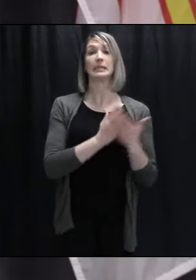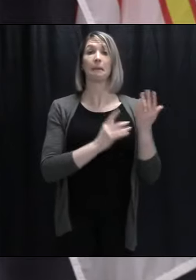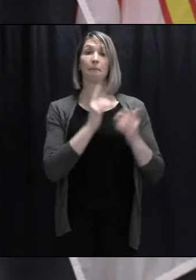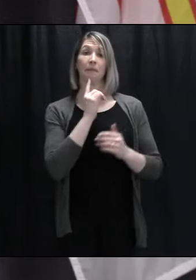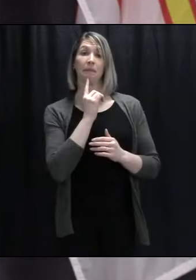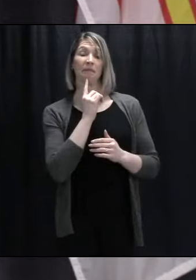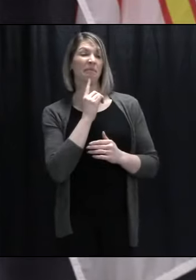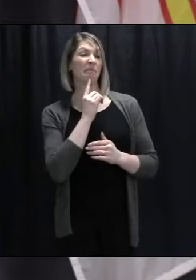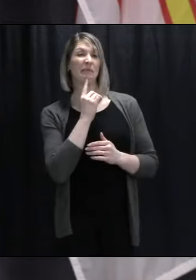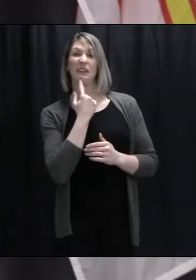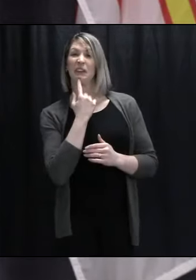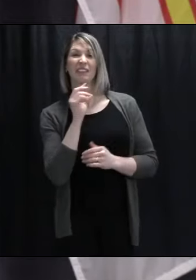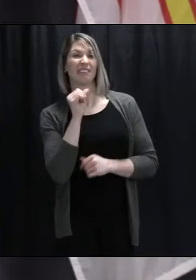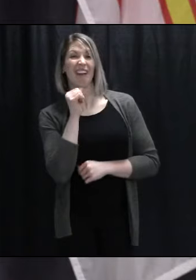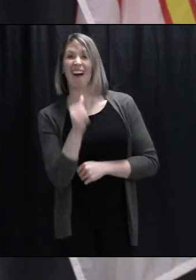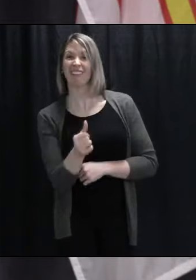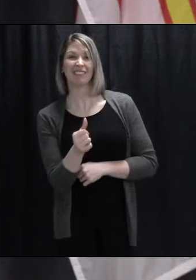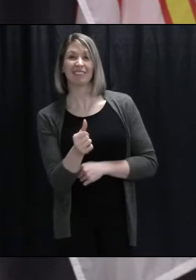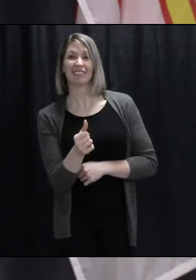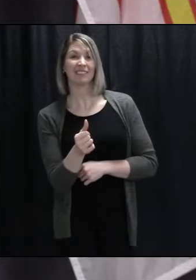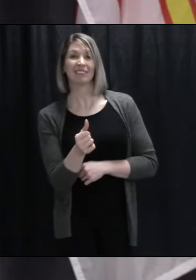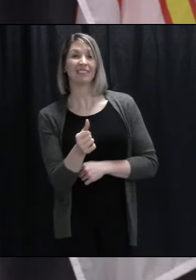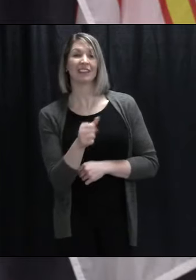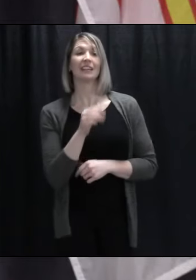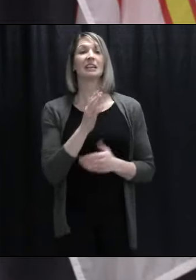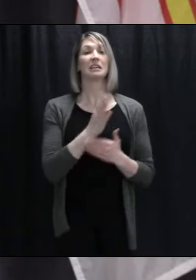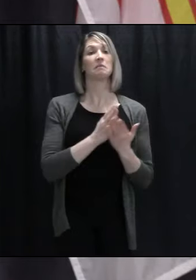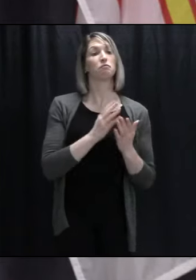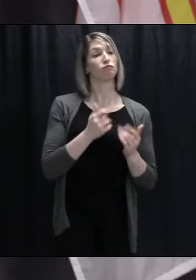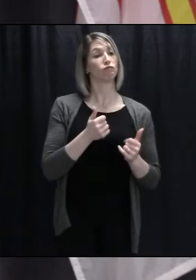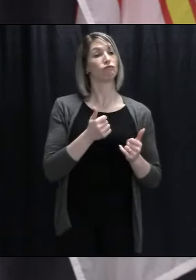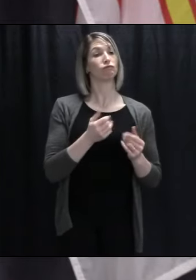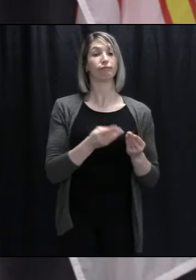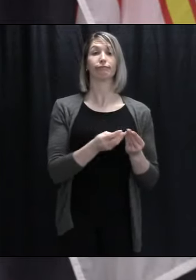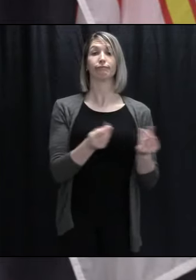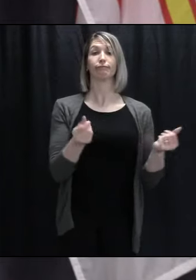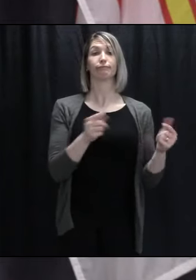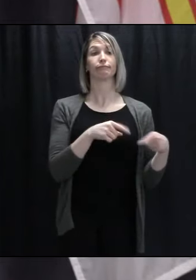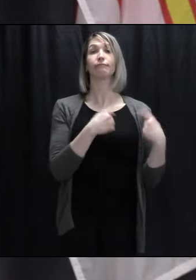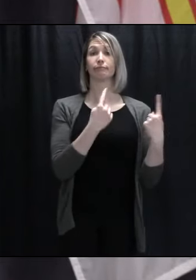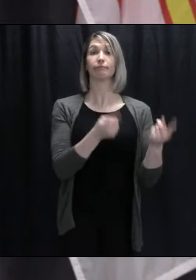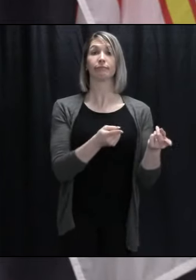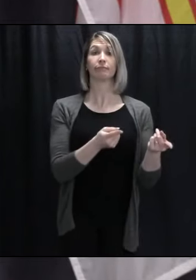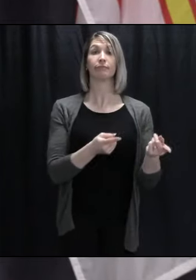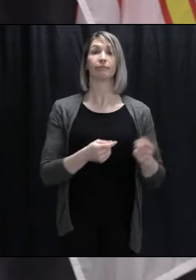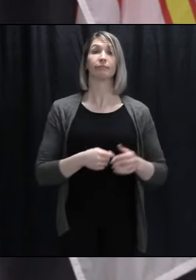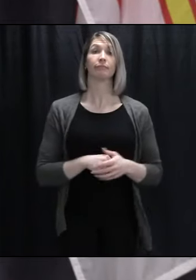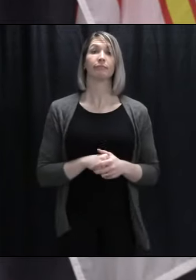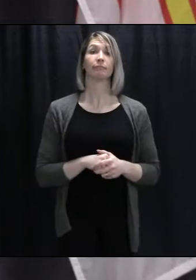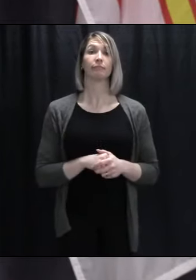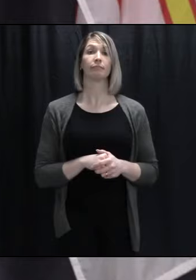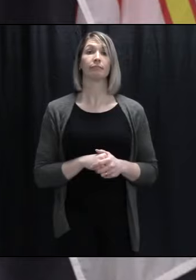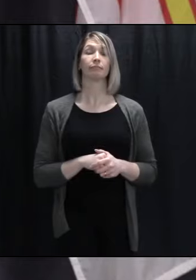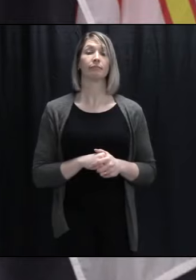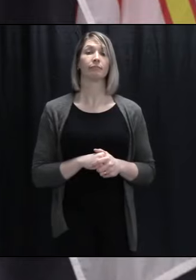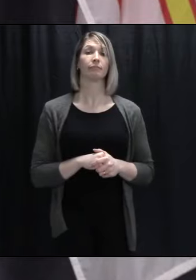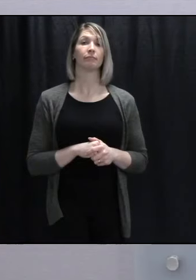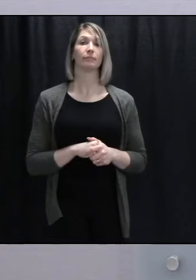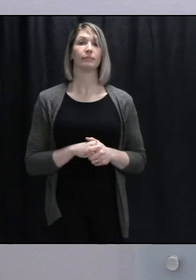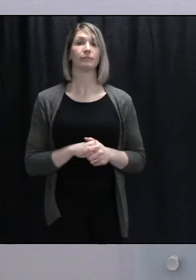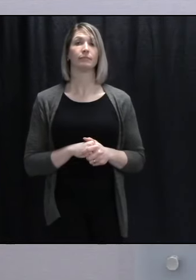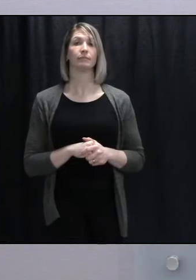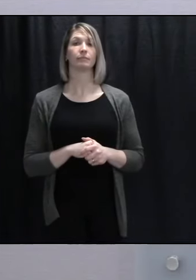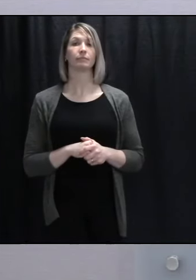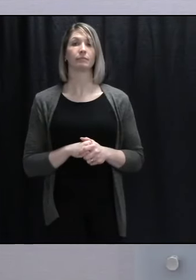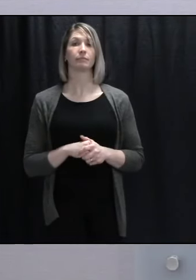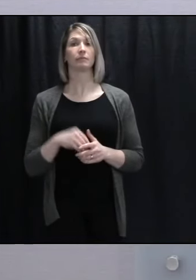few symptoms at all, and they've done all quite well up to this point. And I guess, too, when you think about building on what the